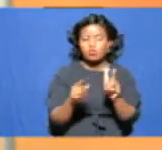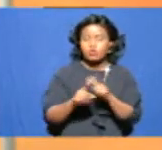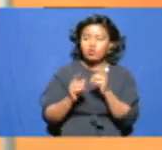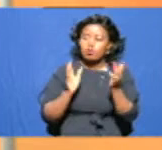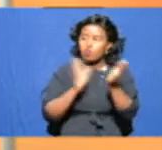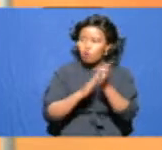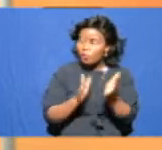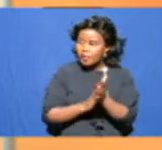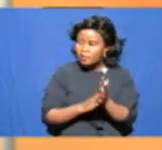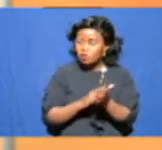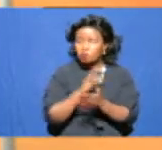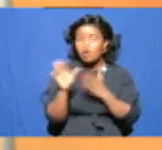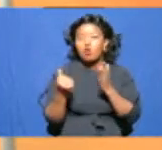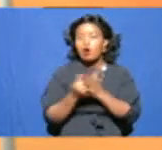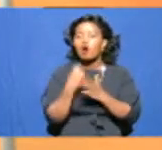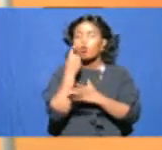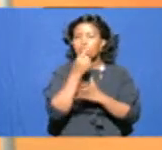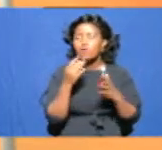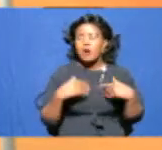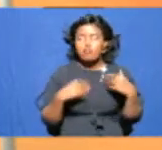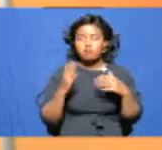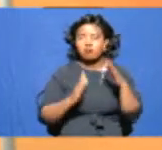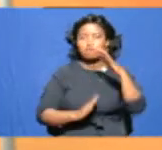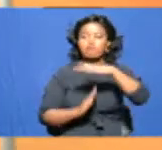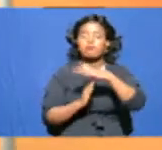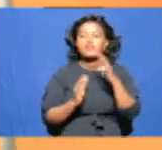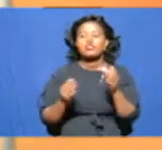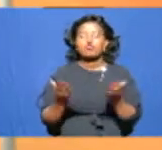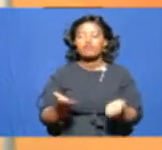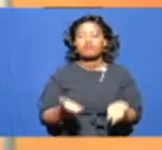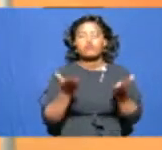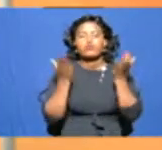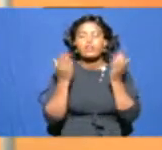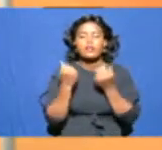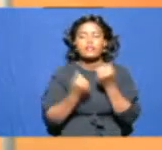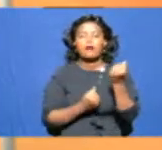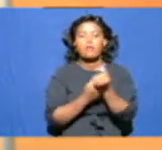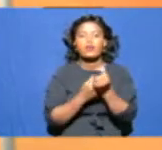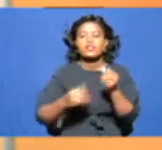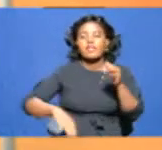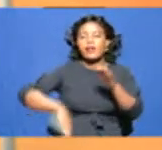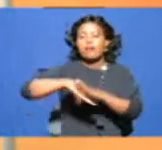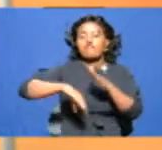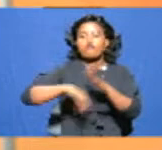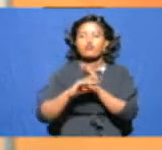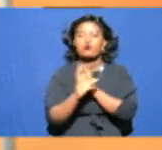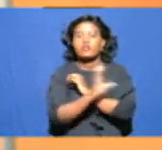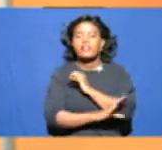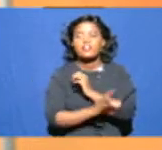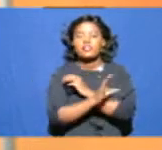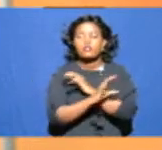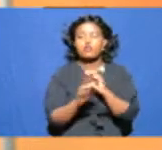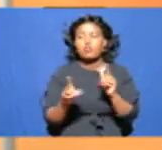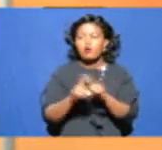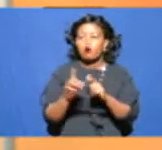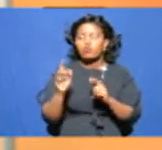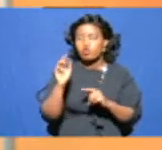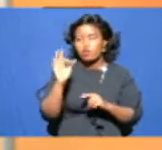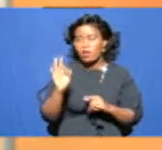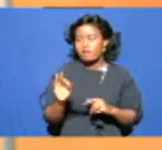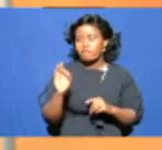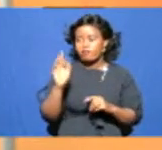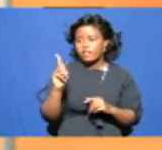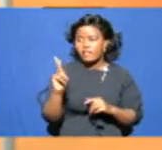have been taking the front seat in promoting football in the country, and also the Kenya Premier League, that is the FKF Premier League,